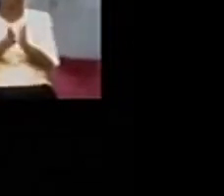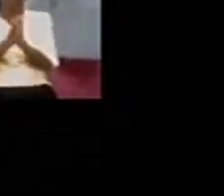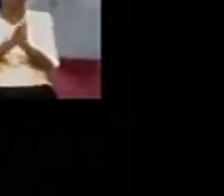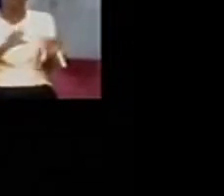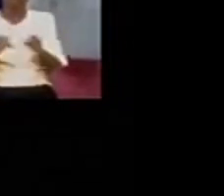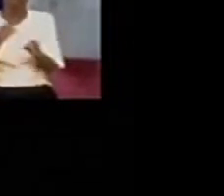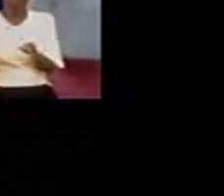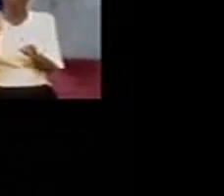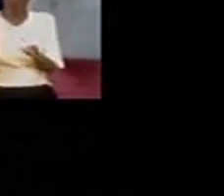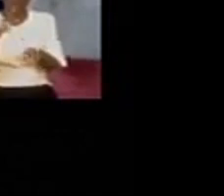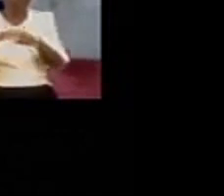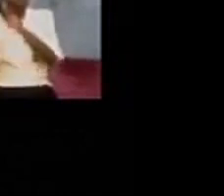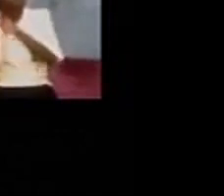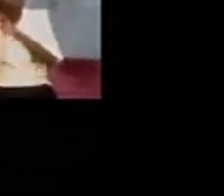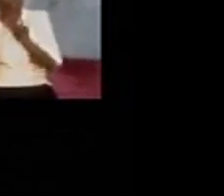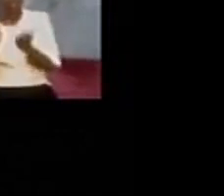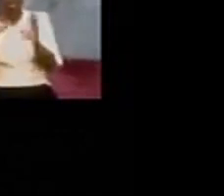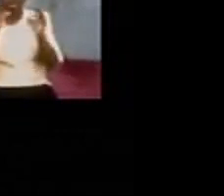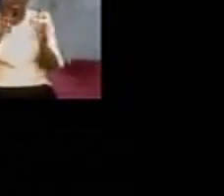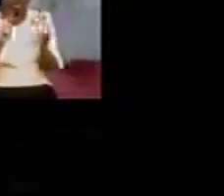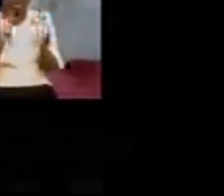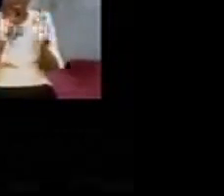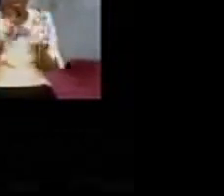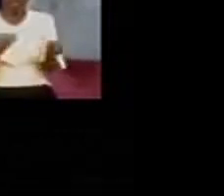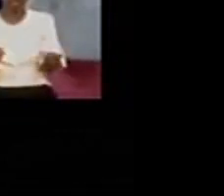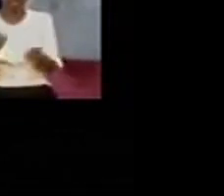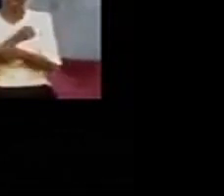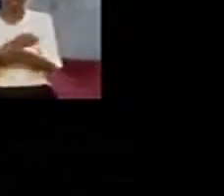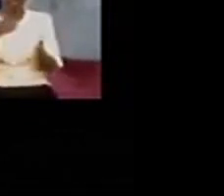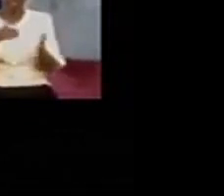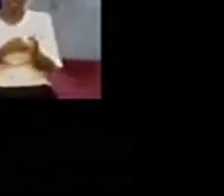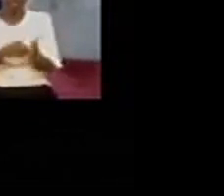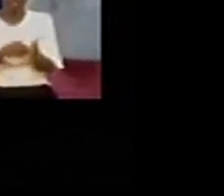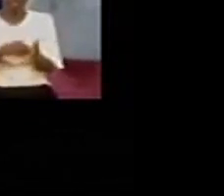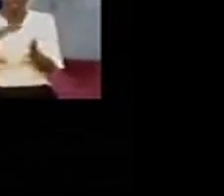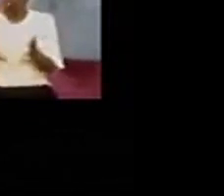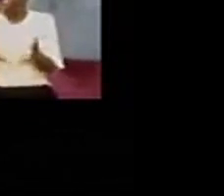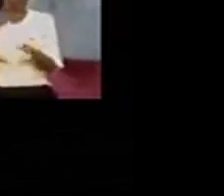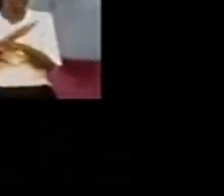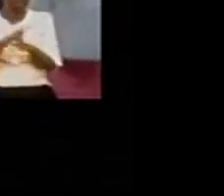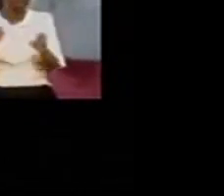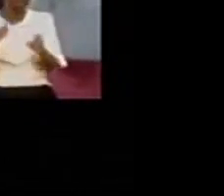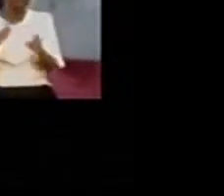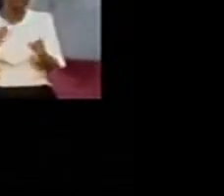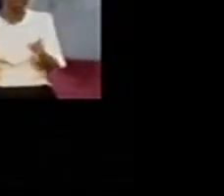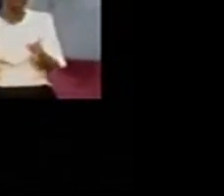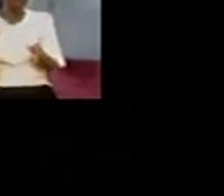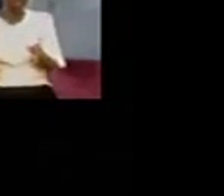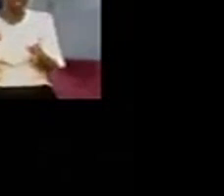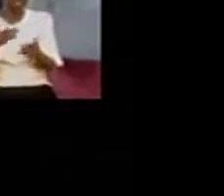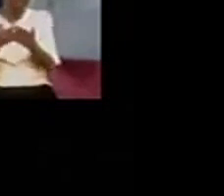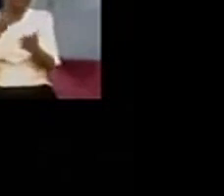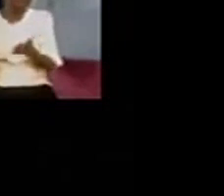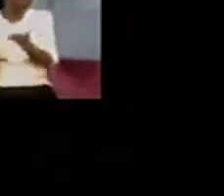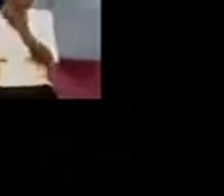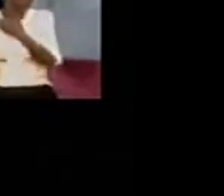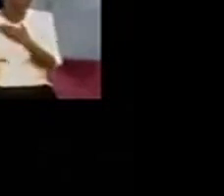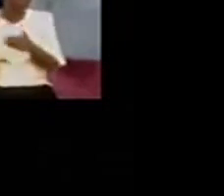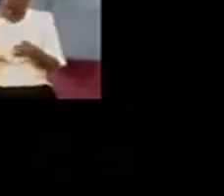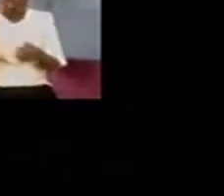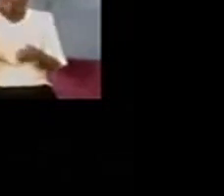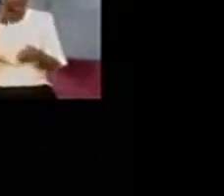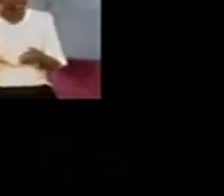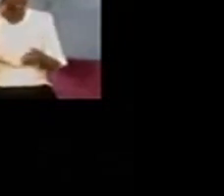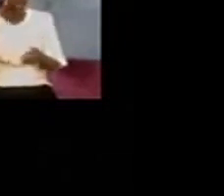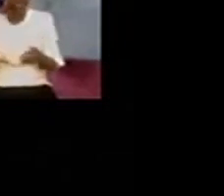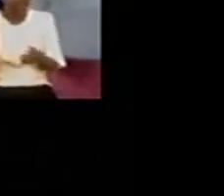before he would bet well three times in the night before then we break but these two days yesterday I wanted to giving the testimony so let me leave it let me